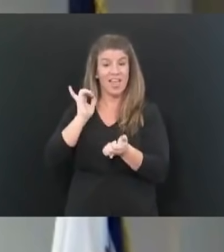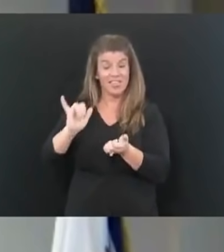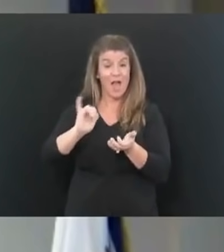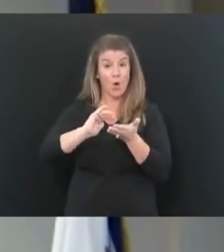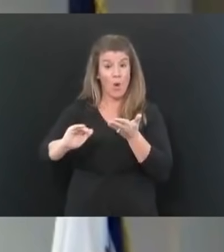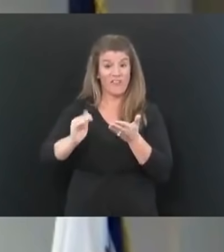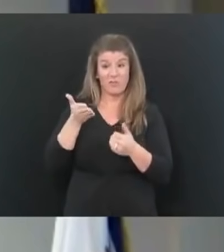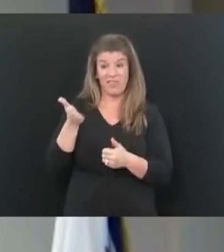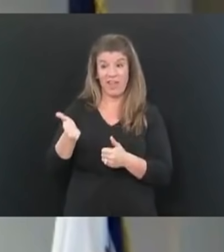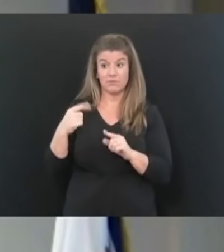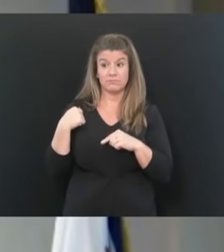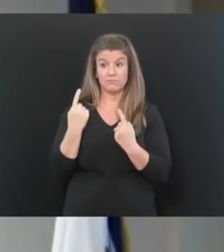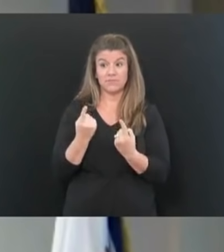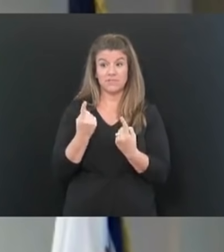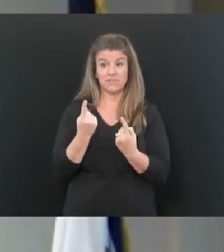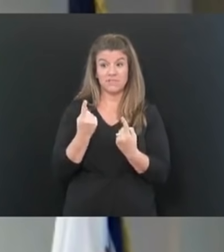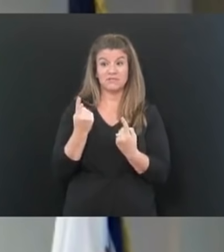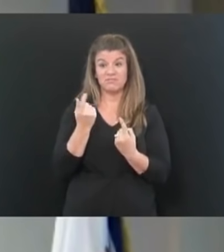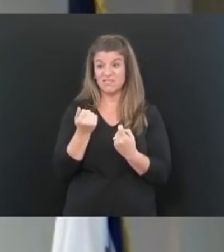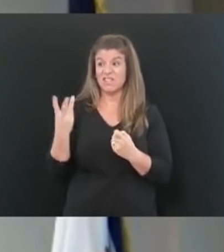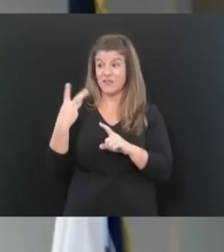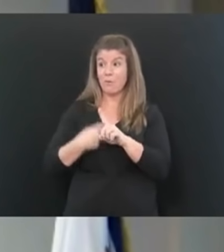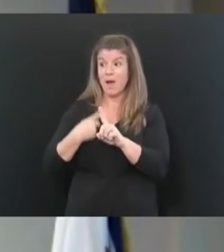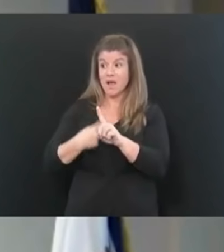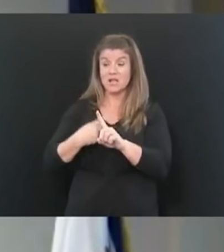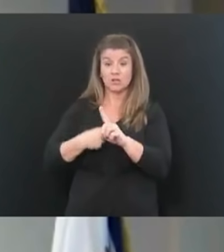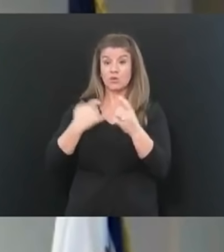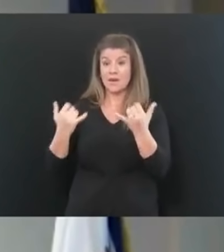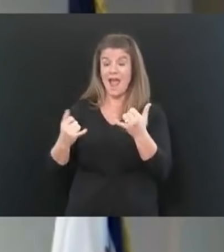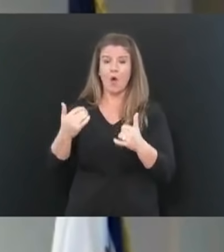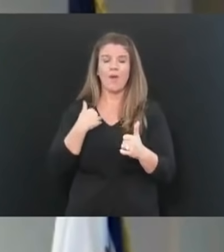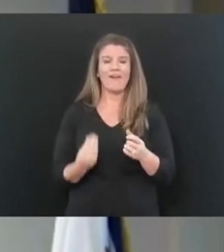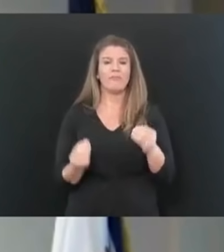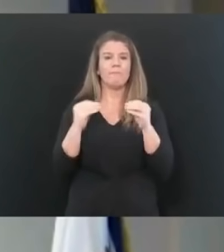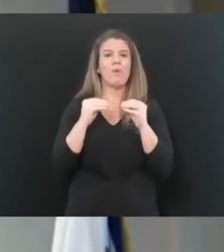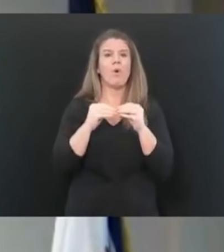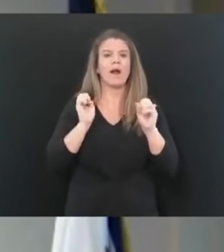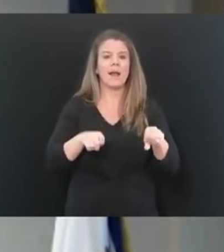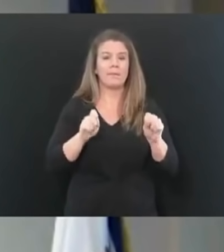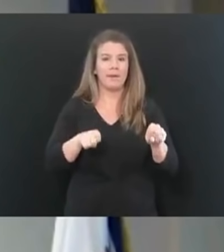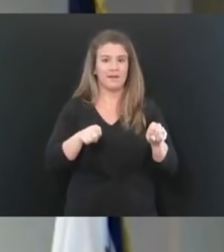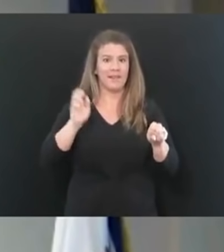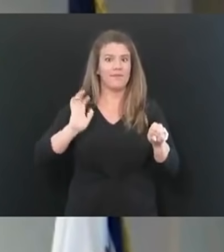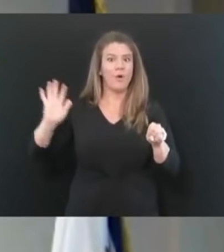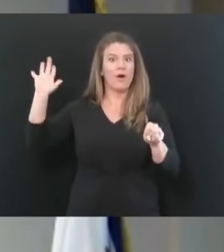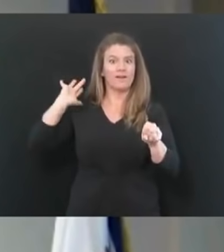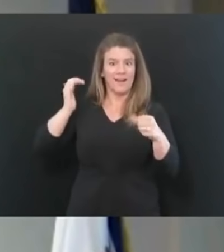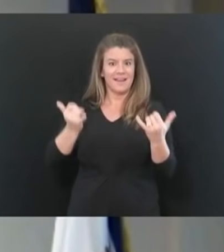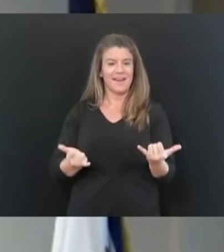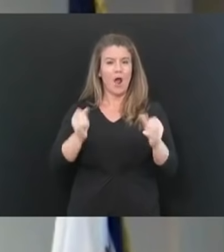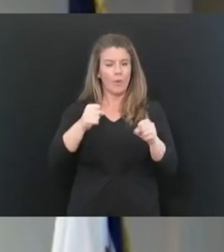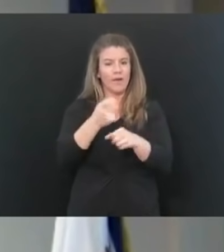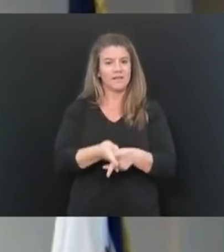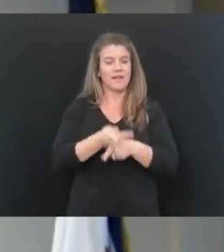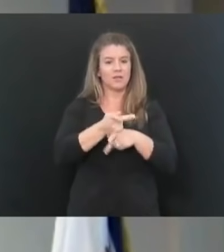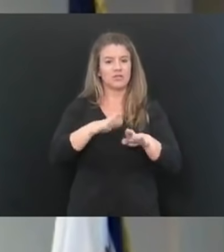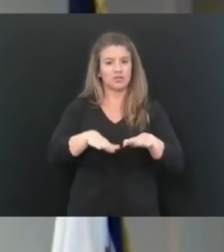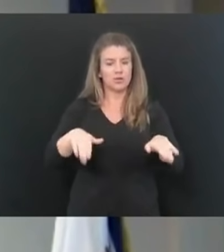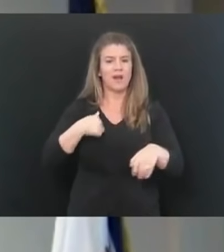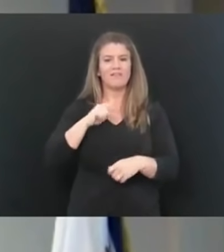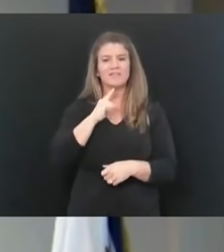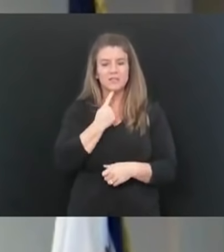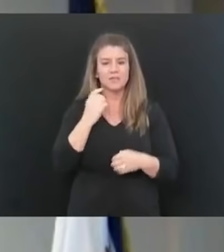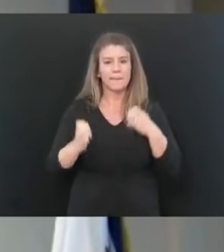been in effect now for several months, so we have more capabilities than previously to take care of children with serious